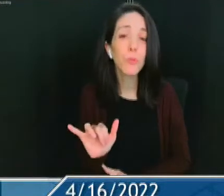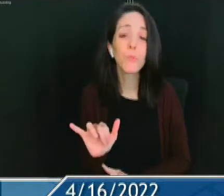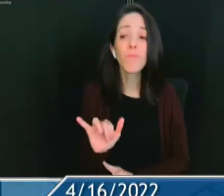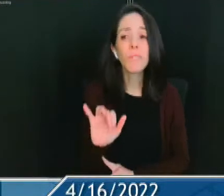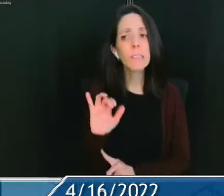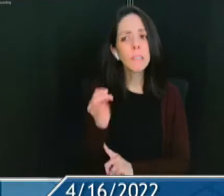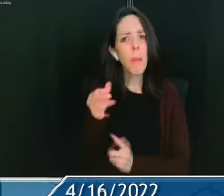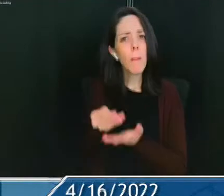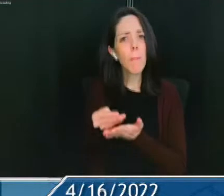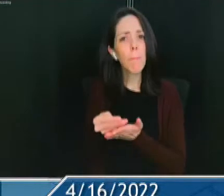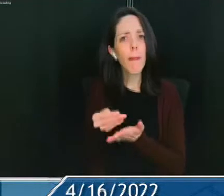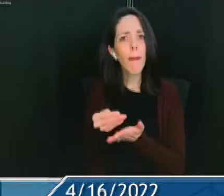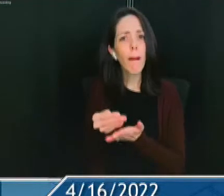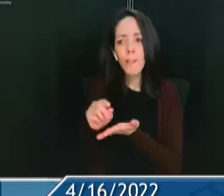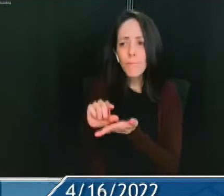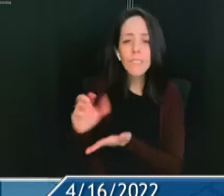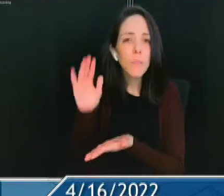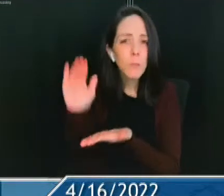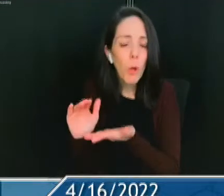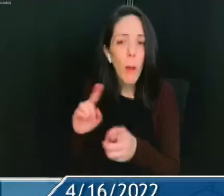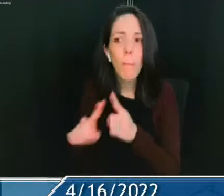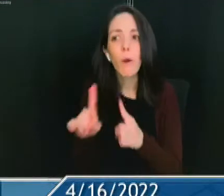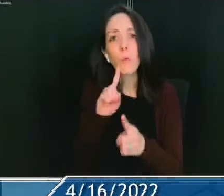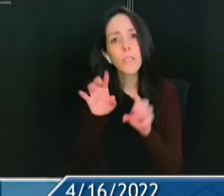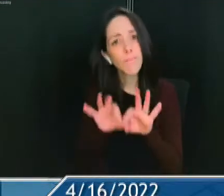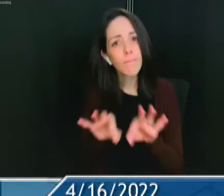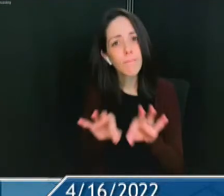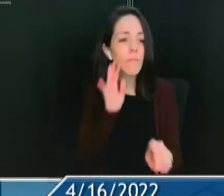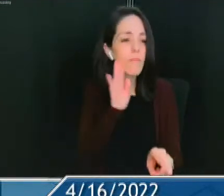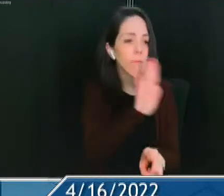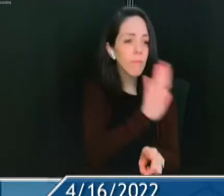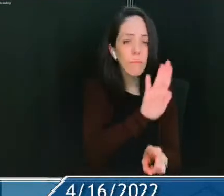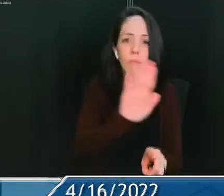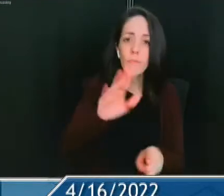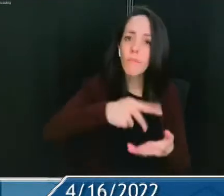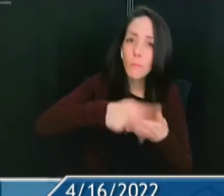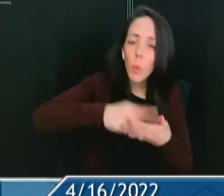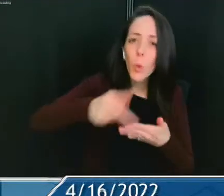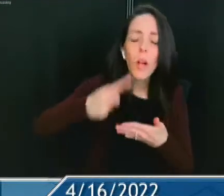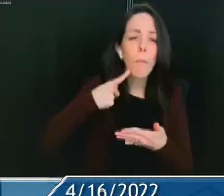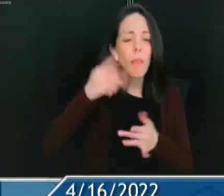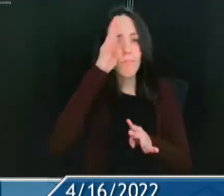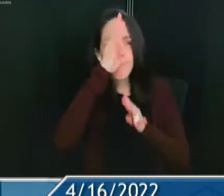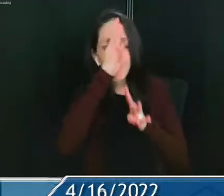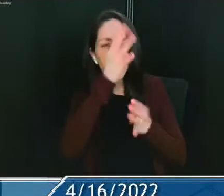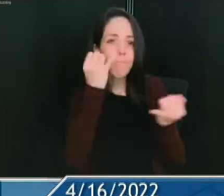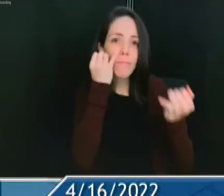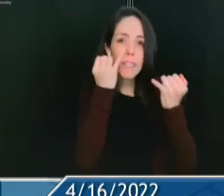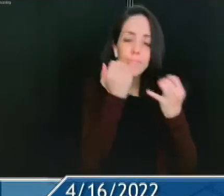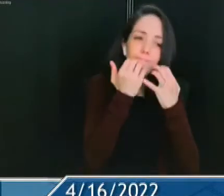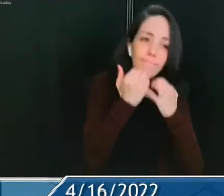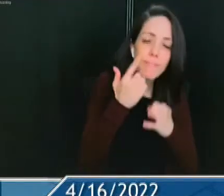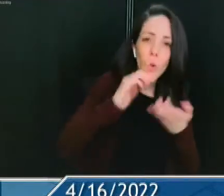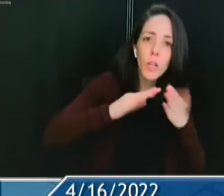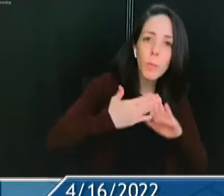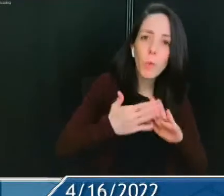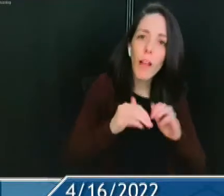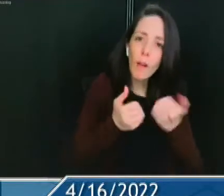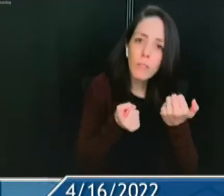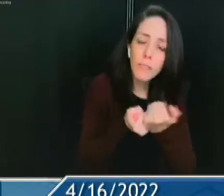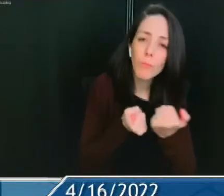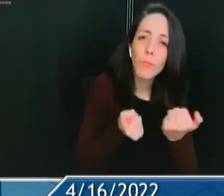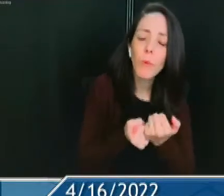so much to these organizations and the many others that bring forth creative ideas and caring ideas for how to support and engage the